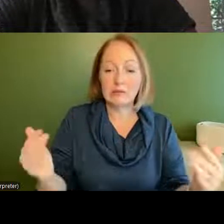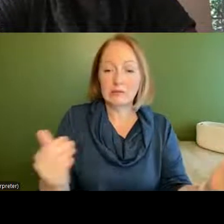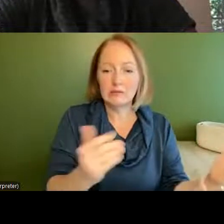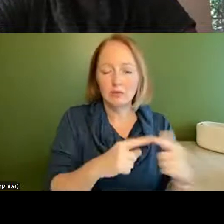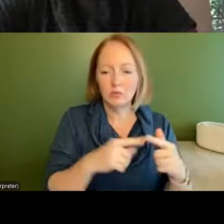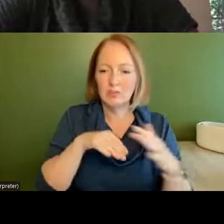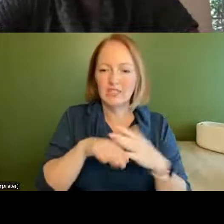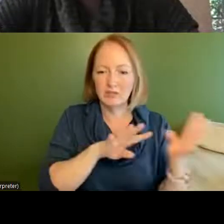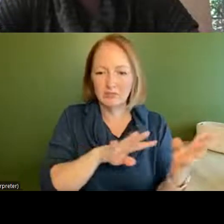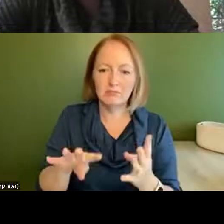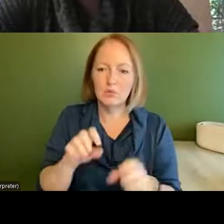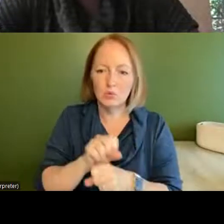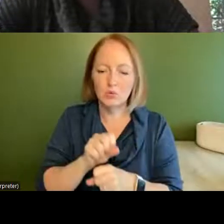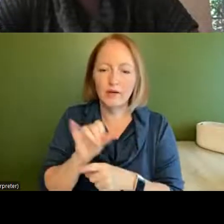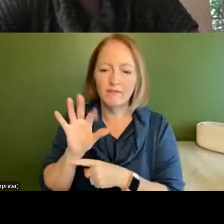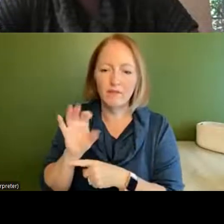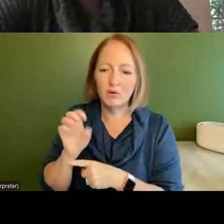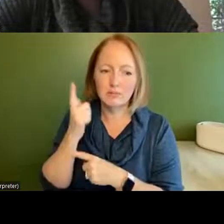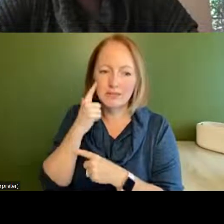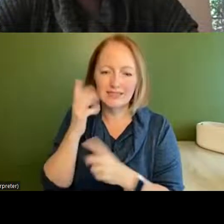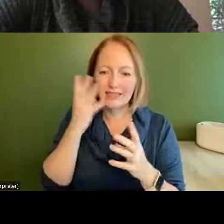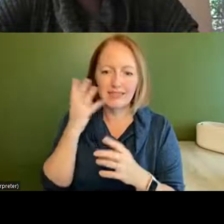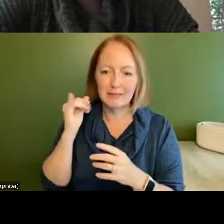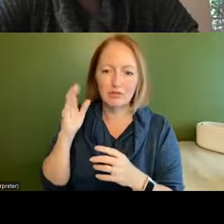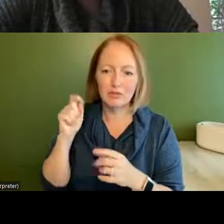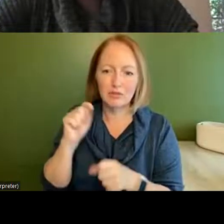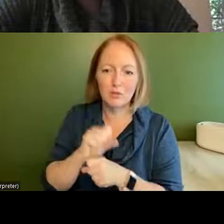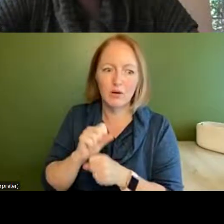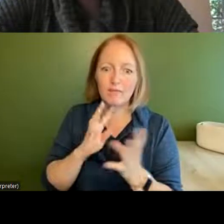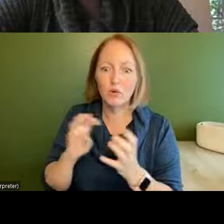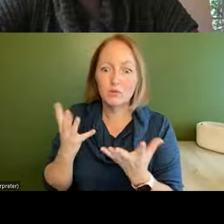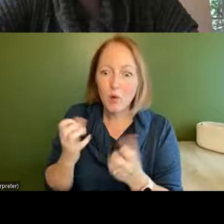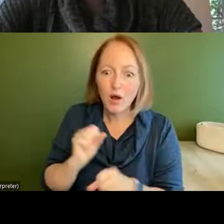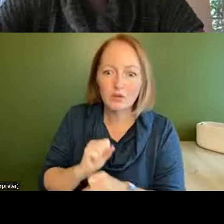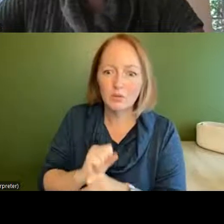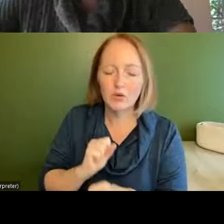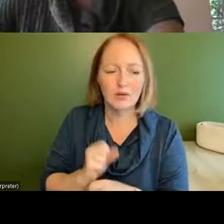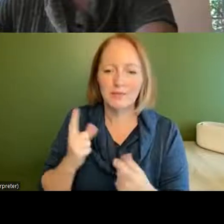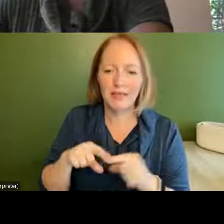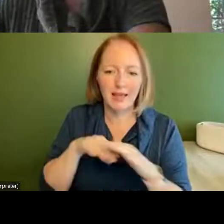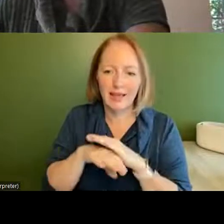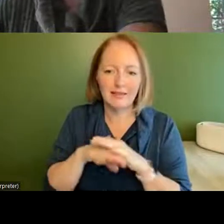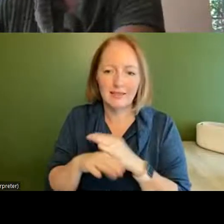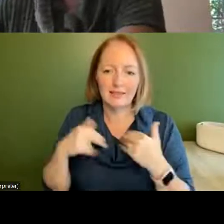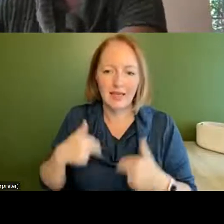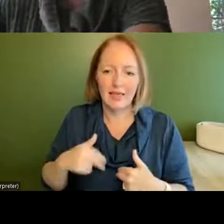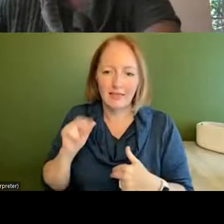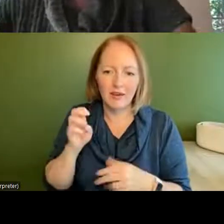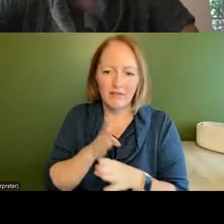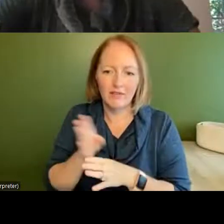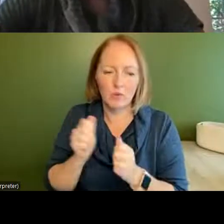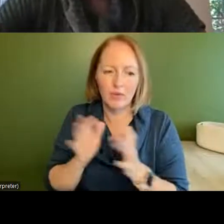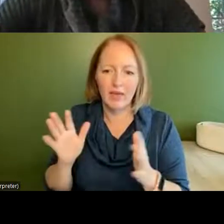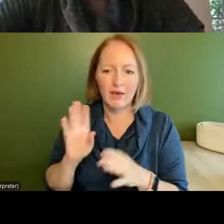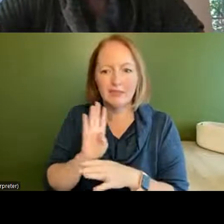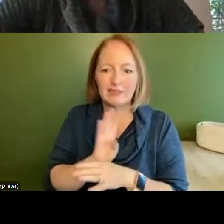enter into the workforce? Because right now the immigrant workforce is desperate for work, but they cannot access the healthcare field without